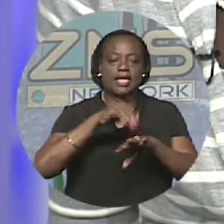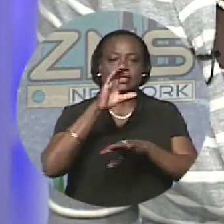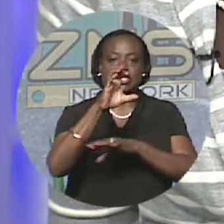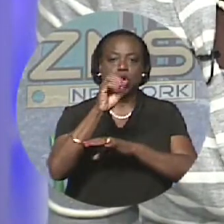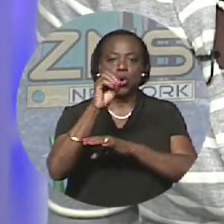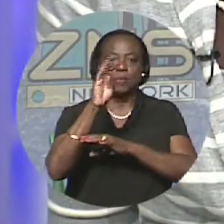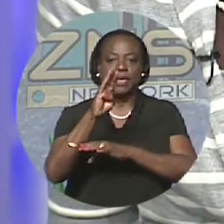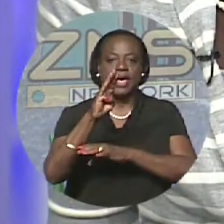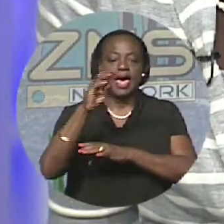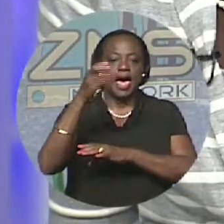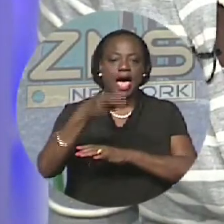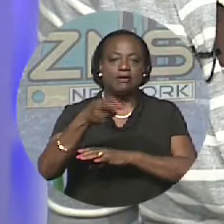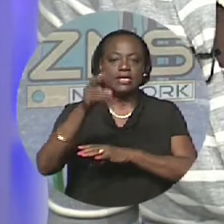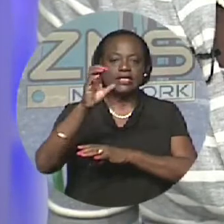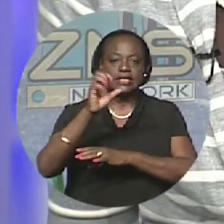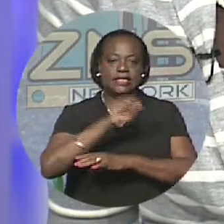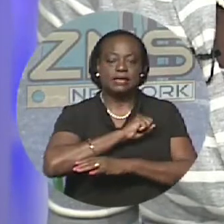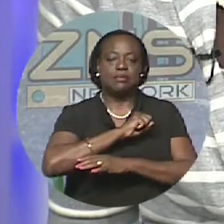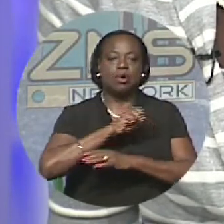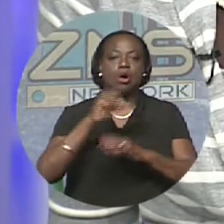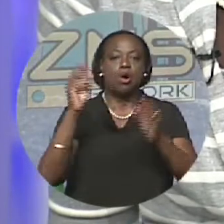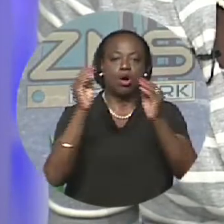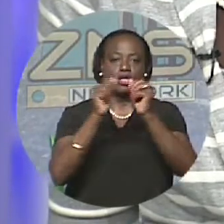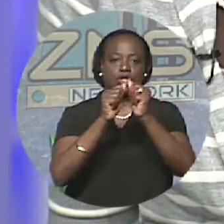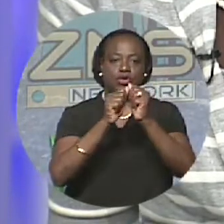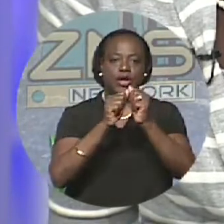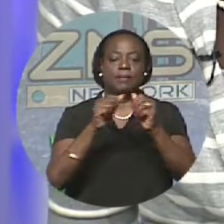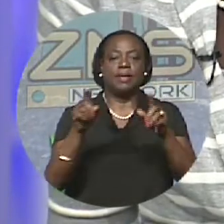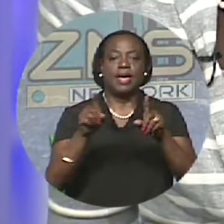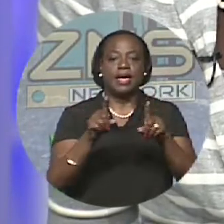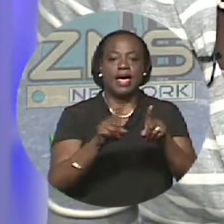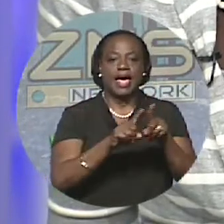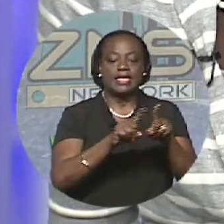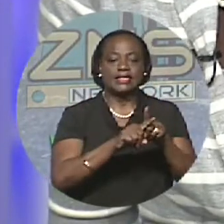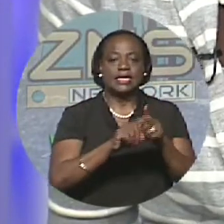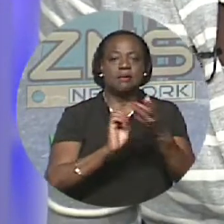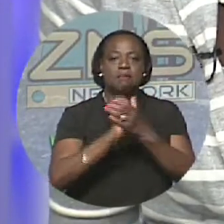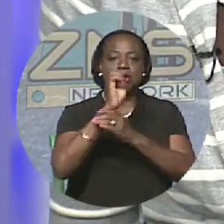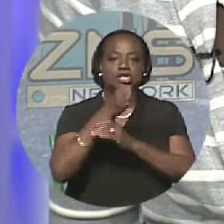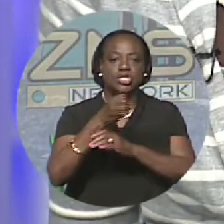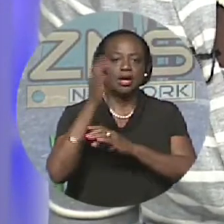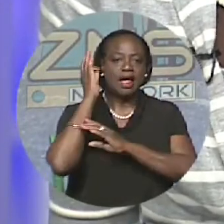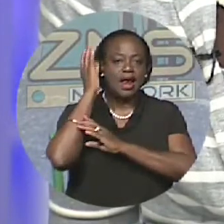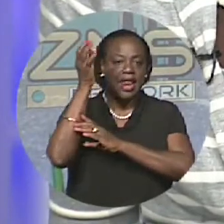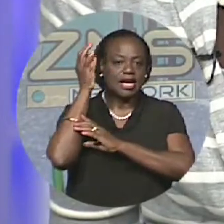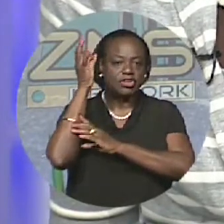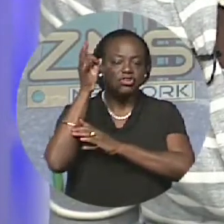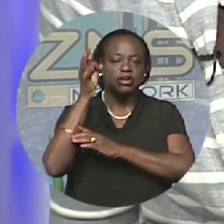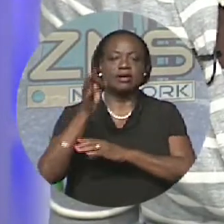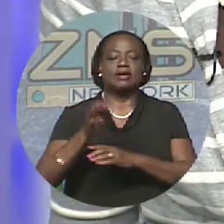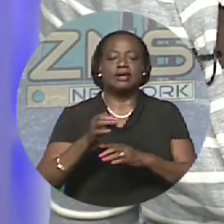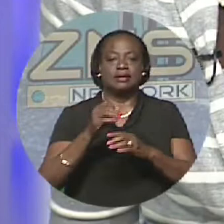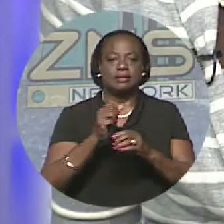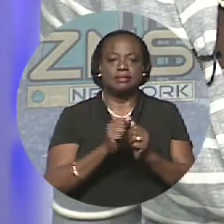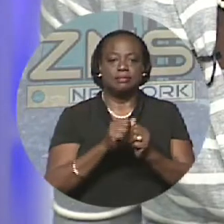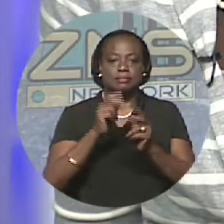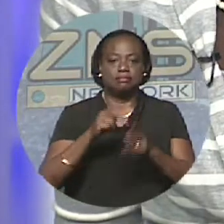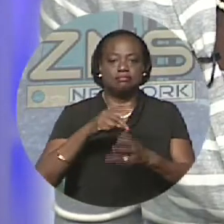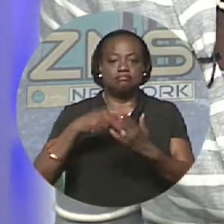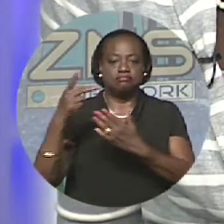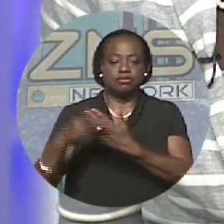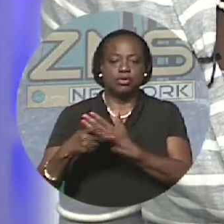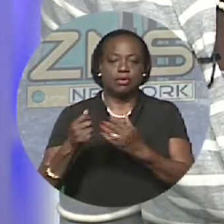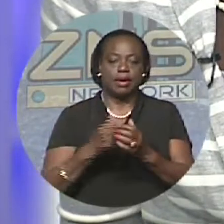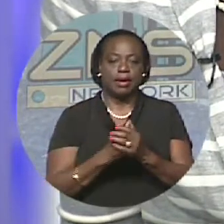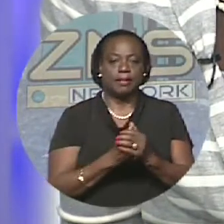Harry Seymour Auditorium as part of the Emerging Leaders Distinguished Lecture Series. Stay tuned to the ZNS Network for details on this